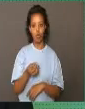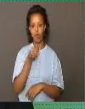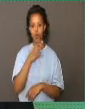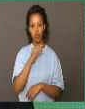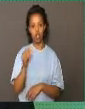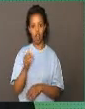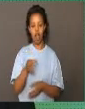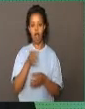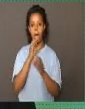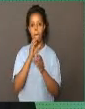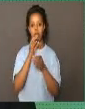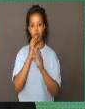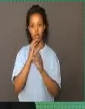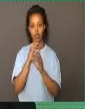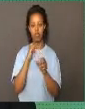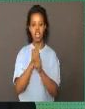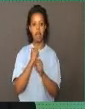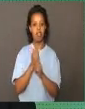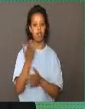and beverage items.